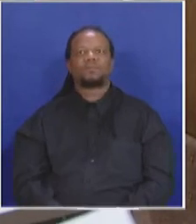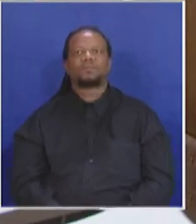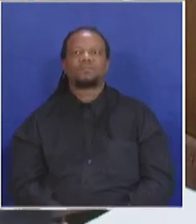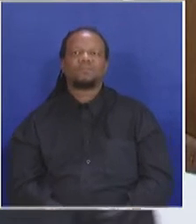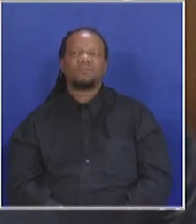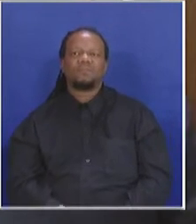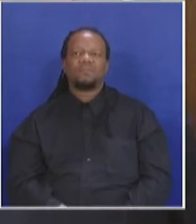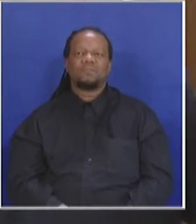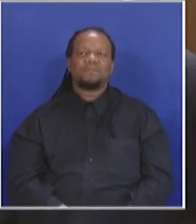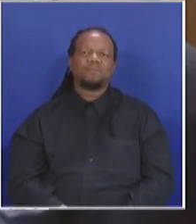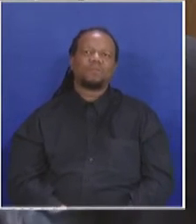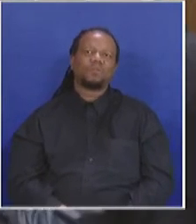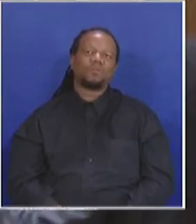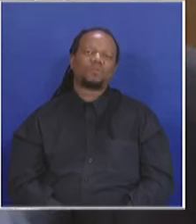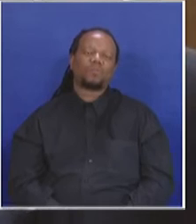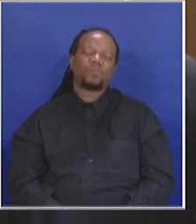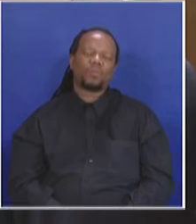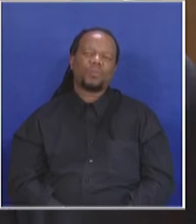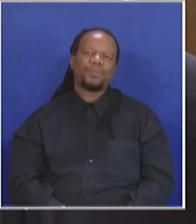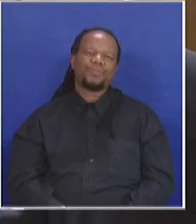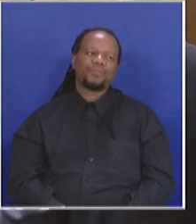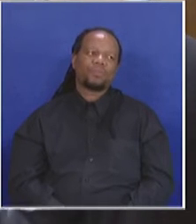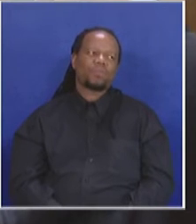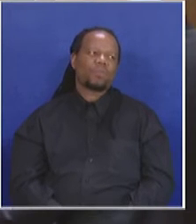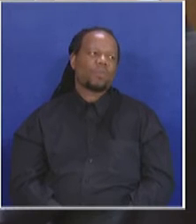I haven't even started, Honorable Chair.